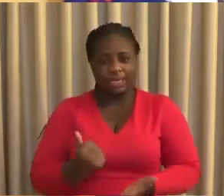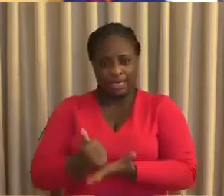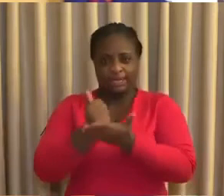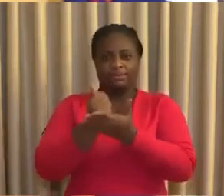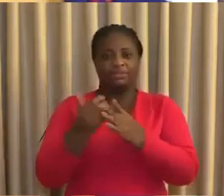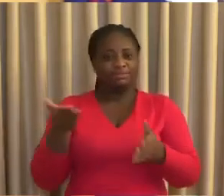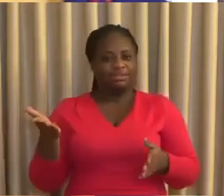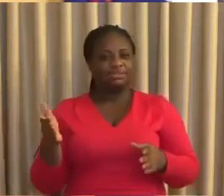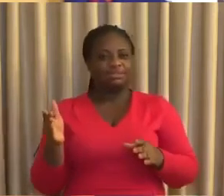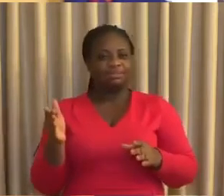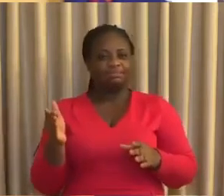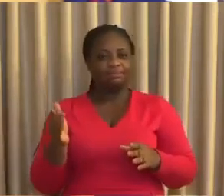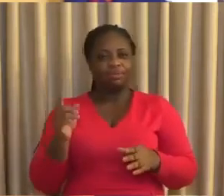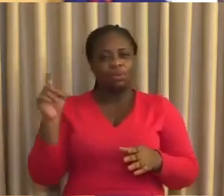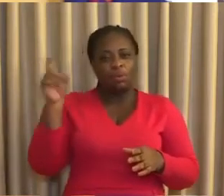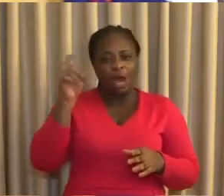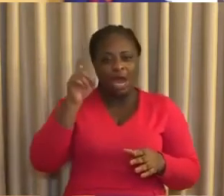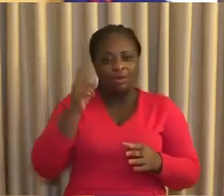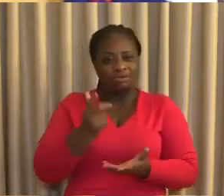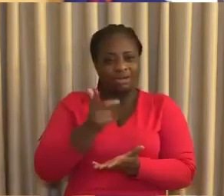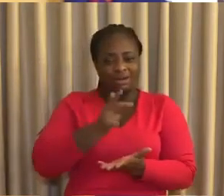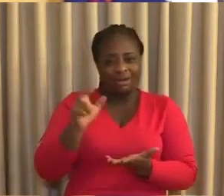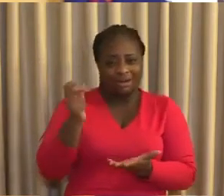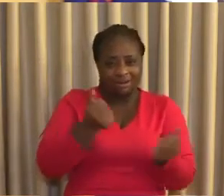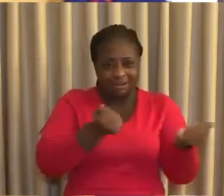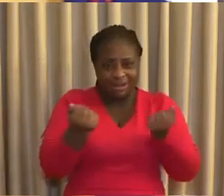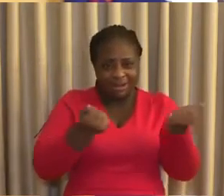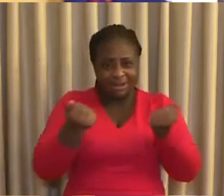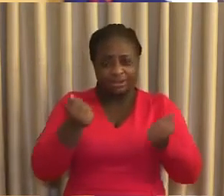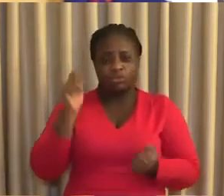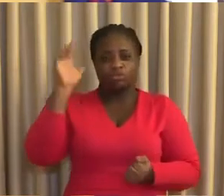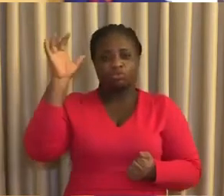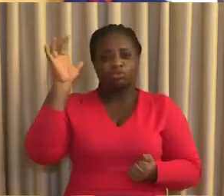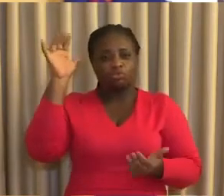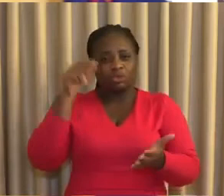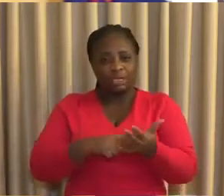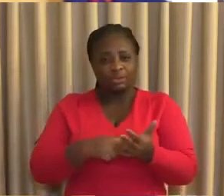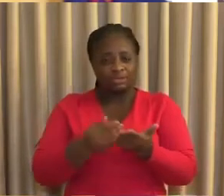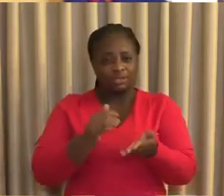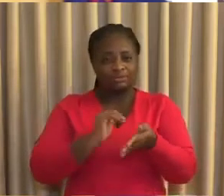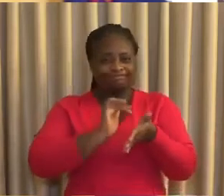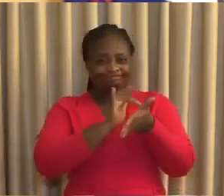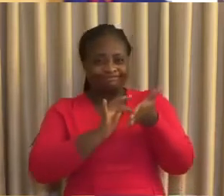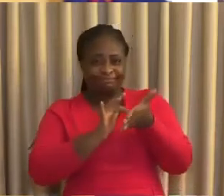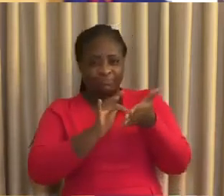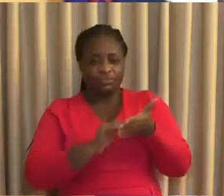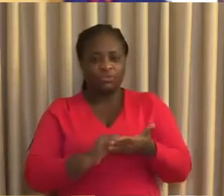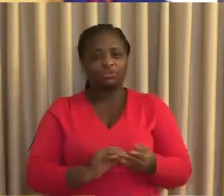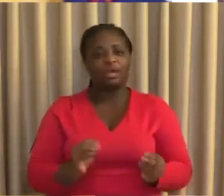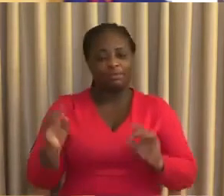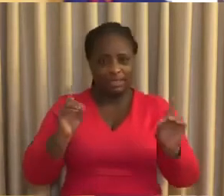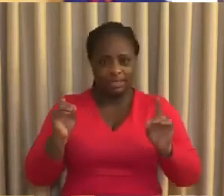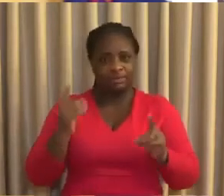pickup vehicles and 2,500 tablets have been mobilized for the exercise.